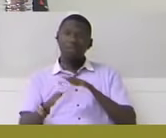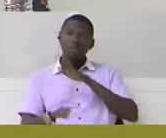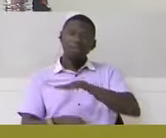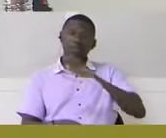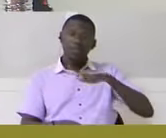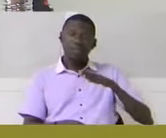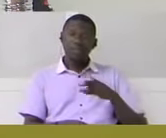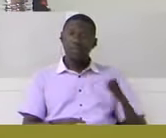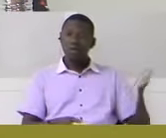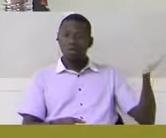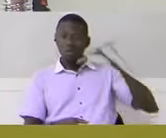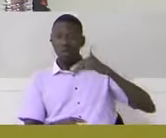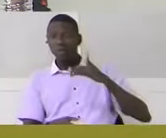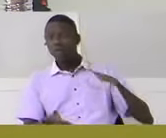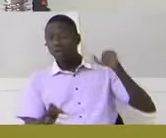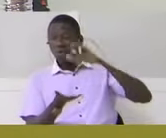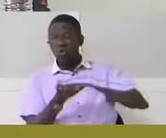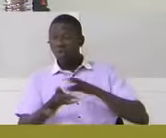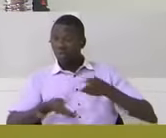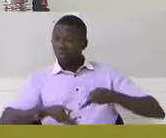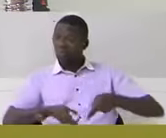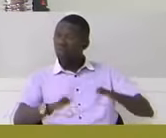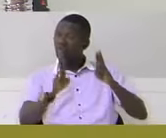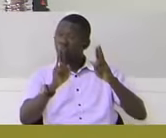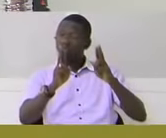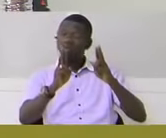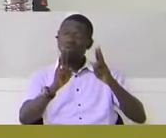Children are coming on the highway.